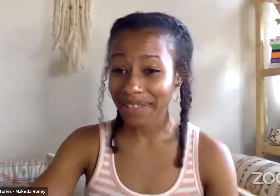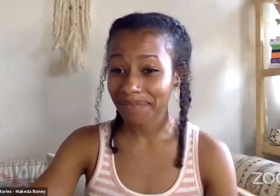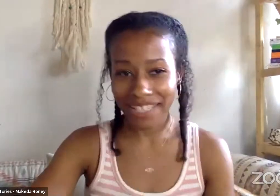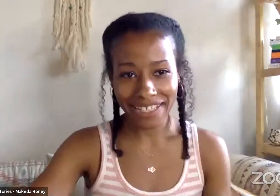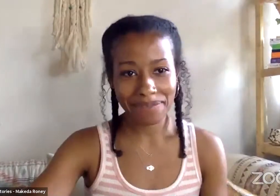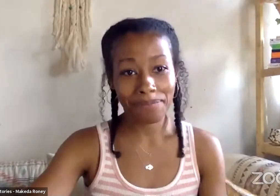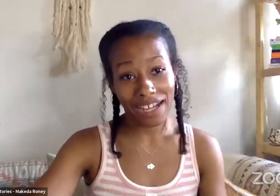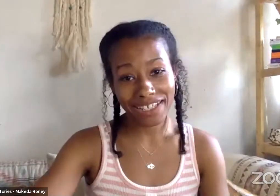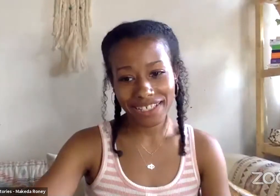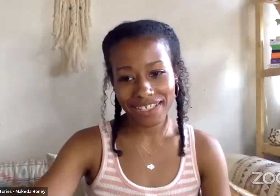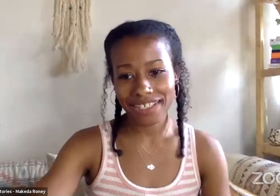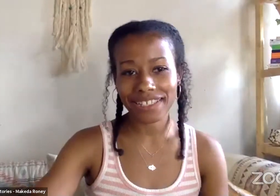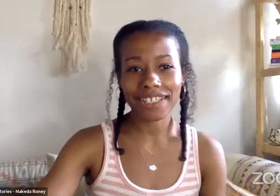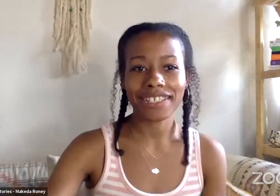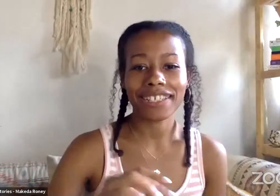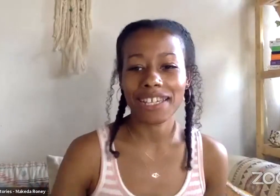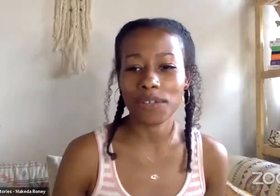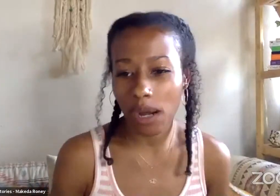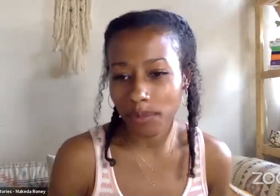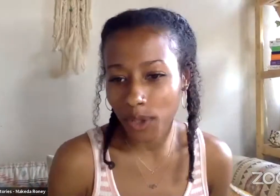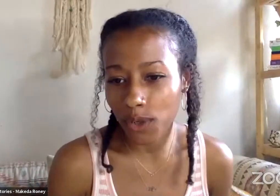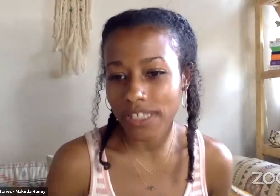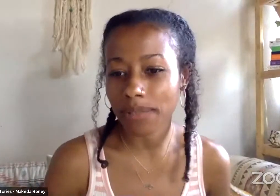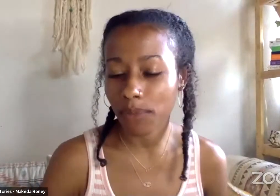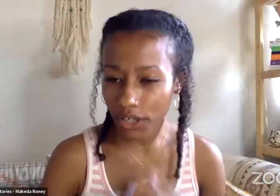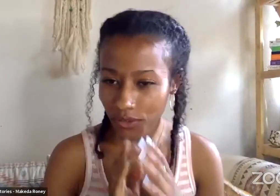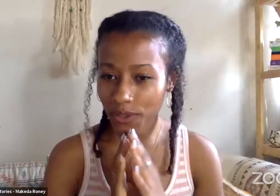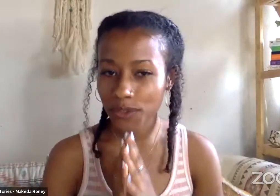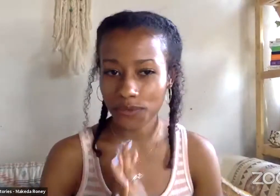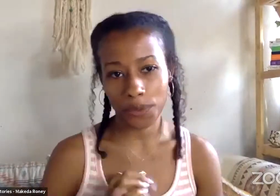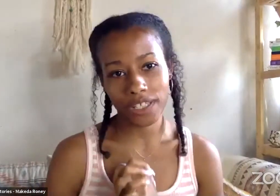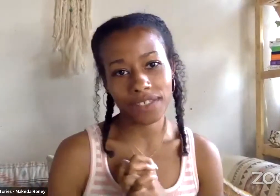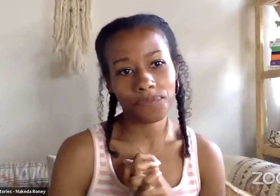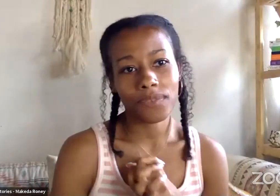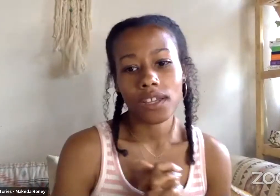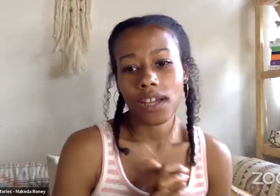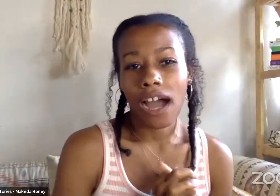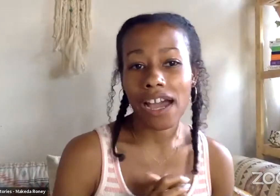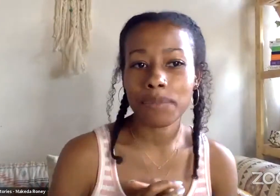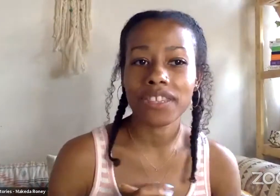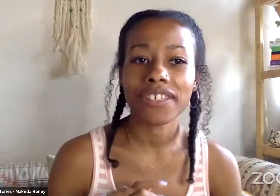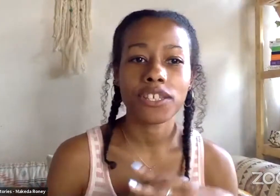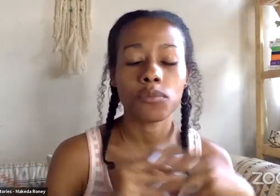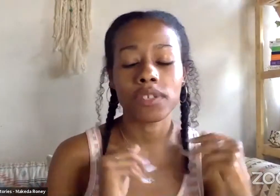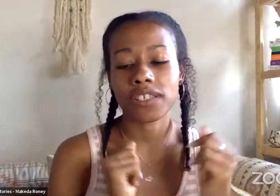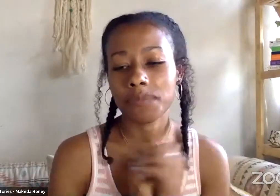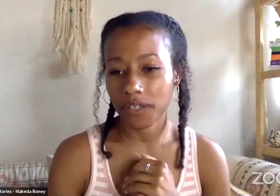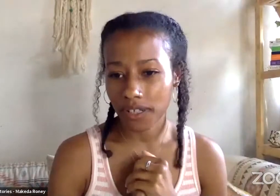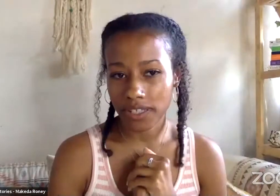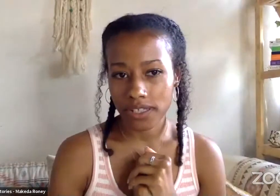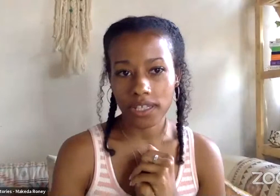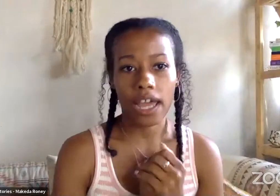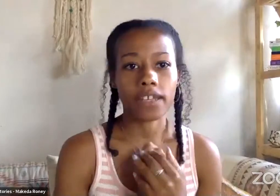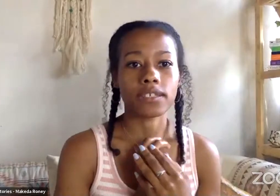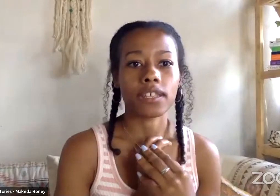My name is Makeda Lily Nwabunkosi Margirose Roni. I'm